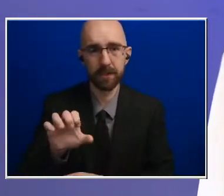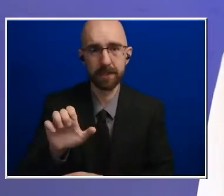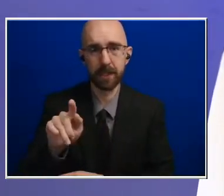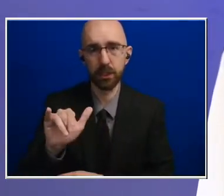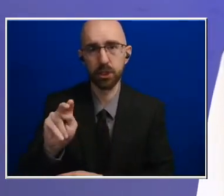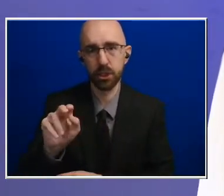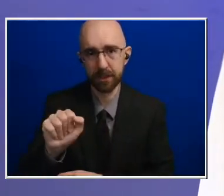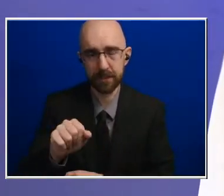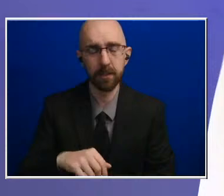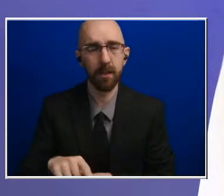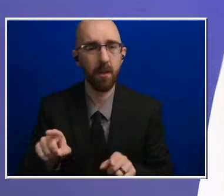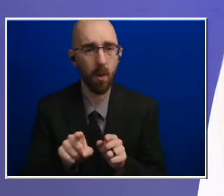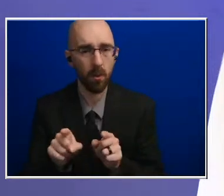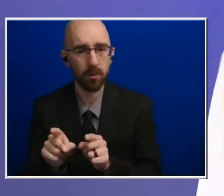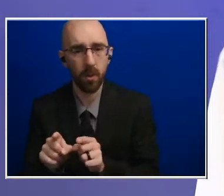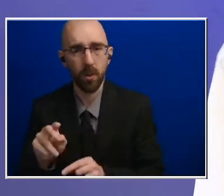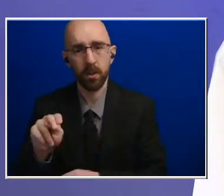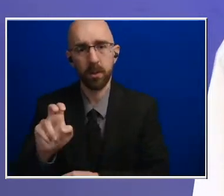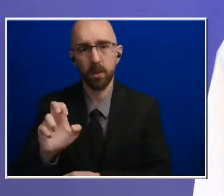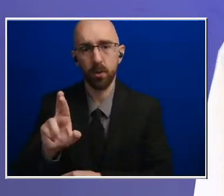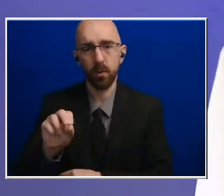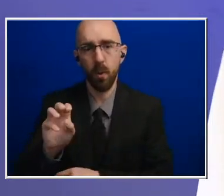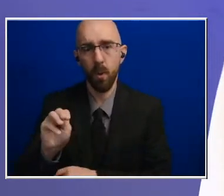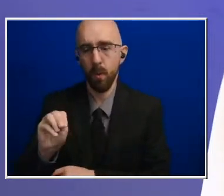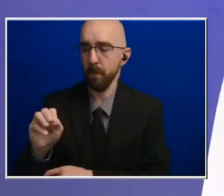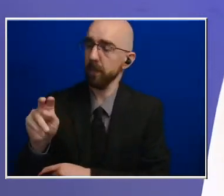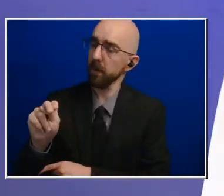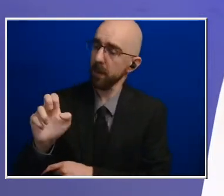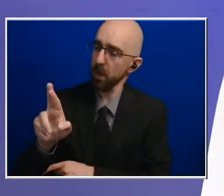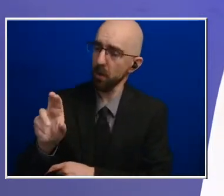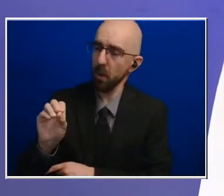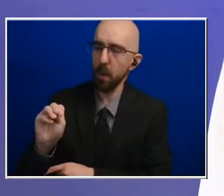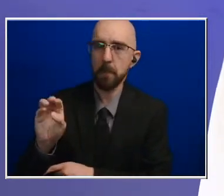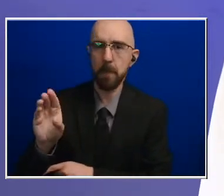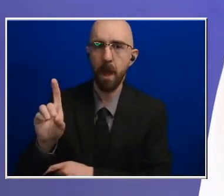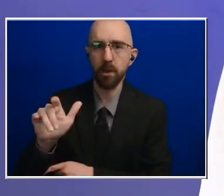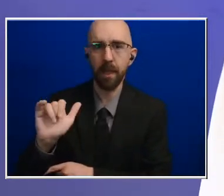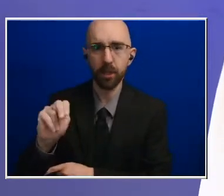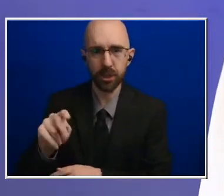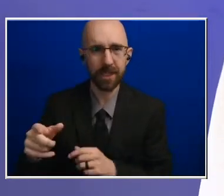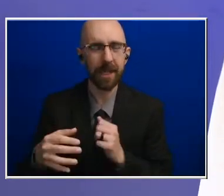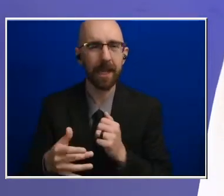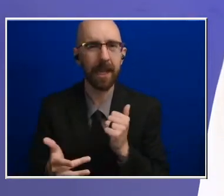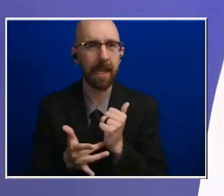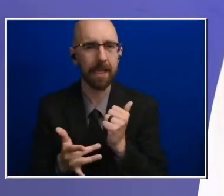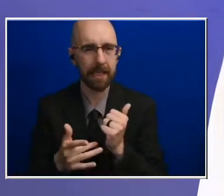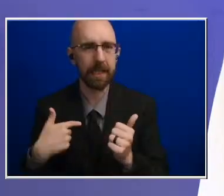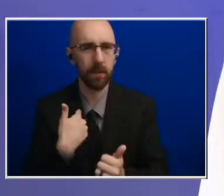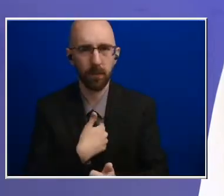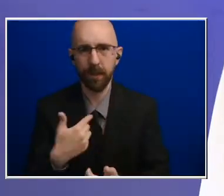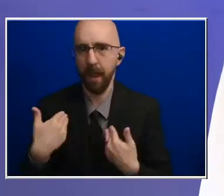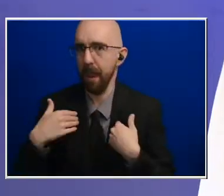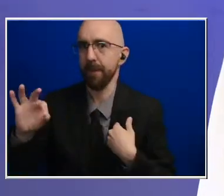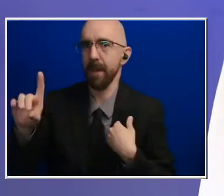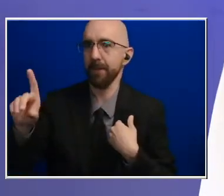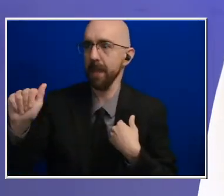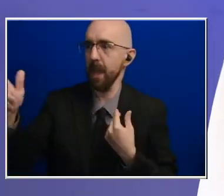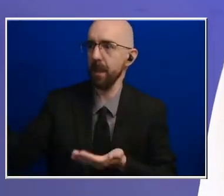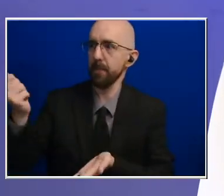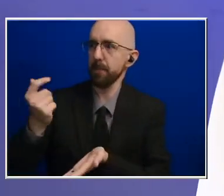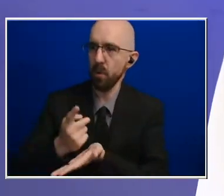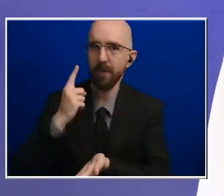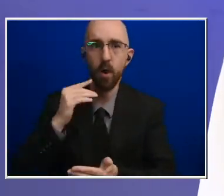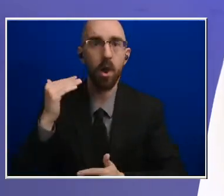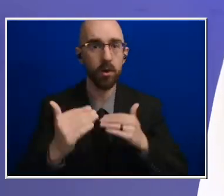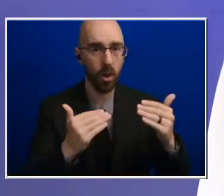the neuromodulation techniques that we are currently are FDA approved for adults. Some people are also using them